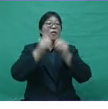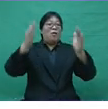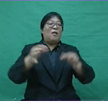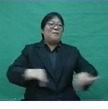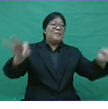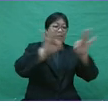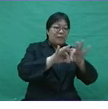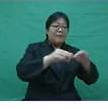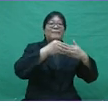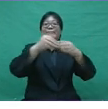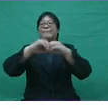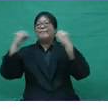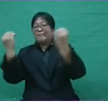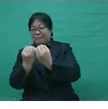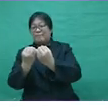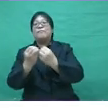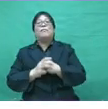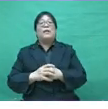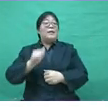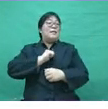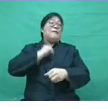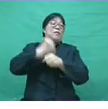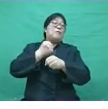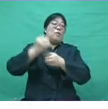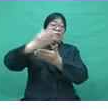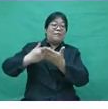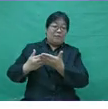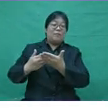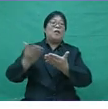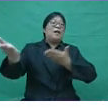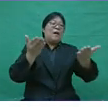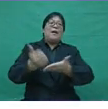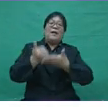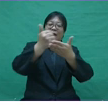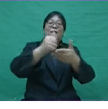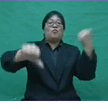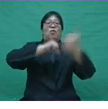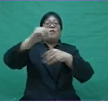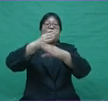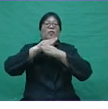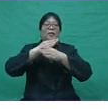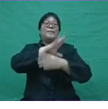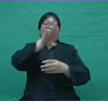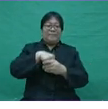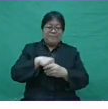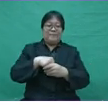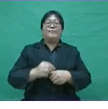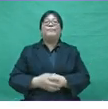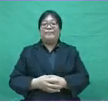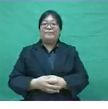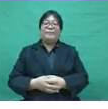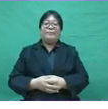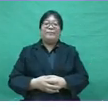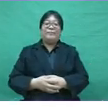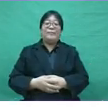leading organizations in the self-employed sectors to facilitate social protection coverage for their members.